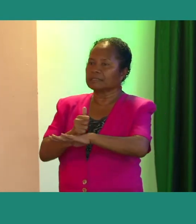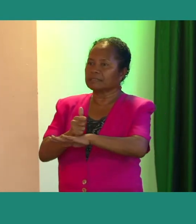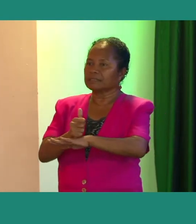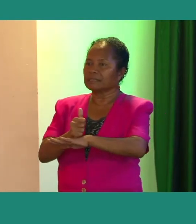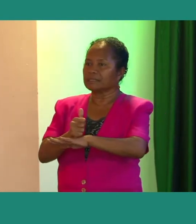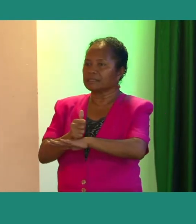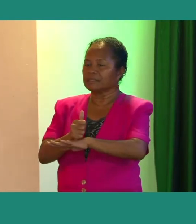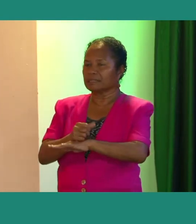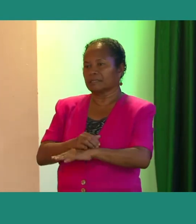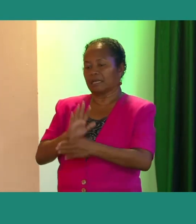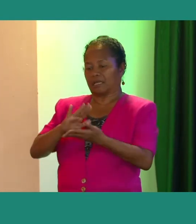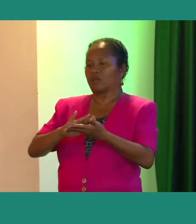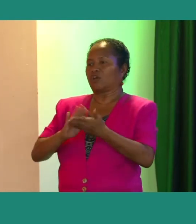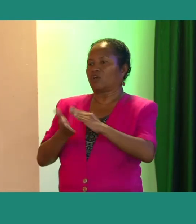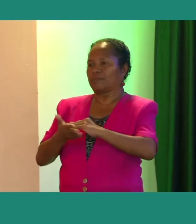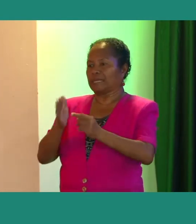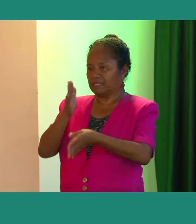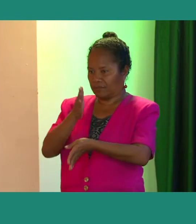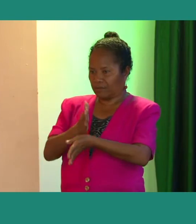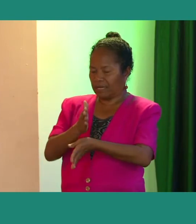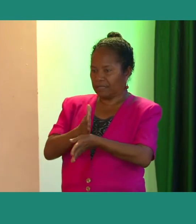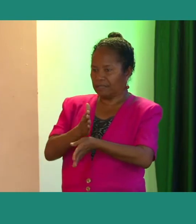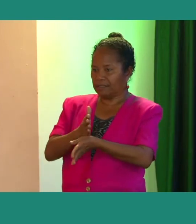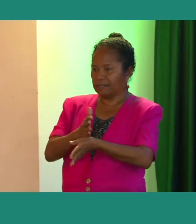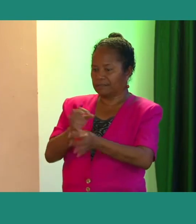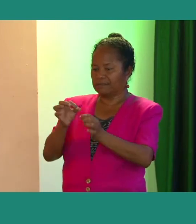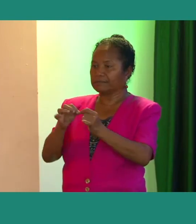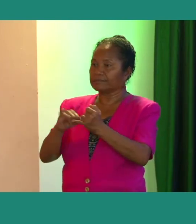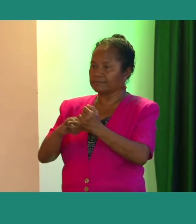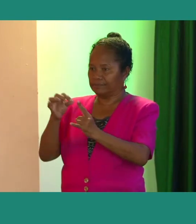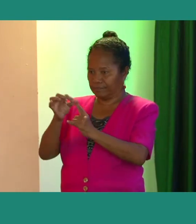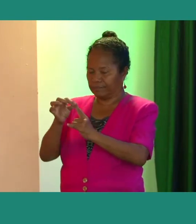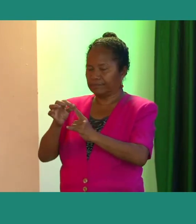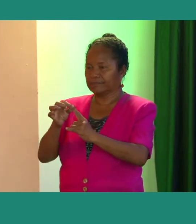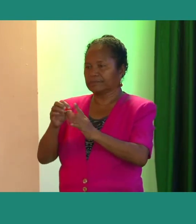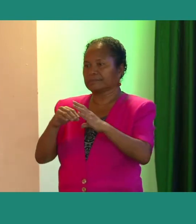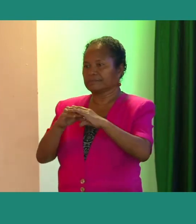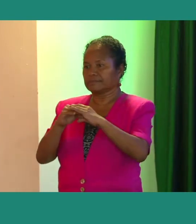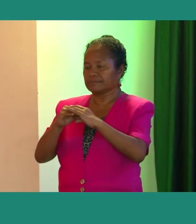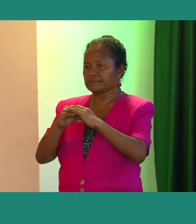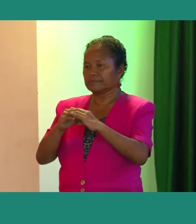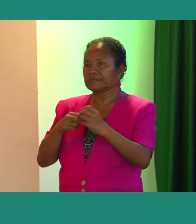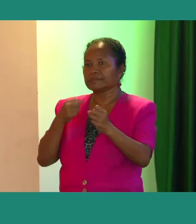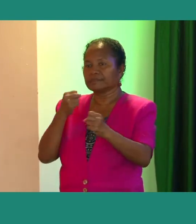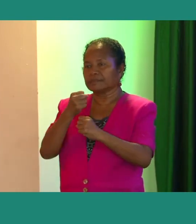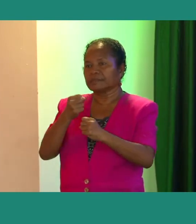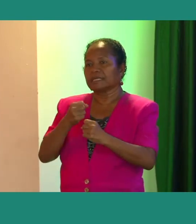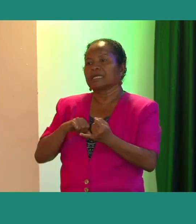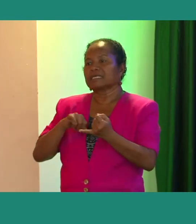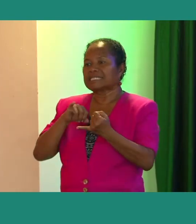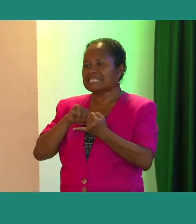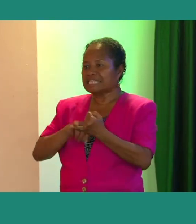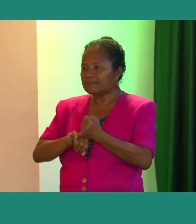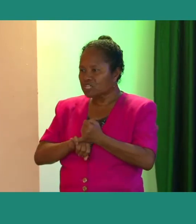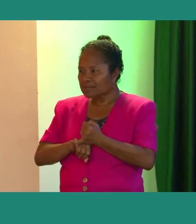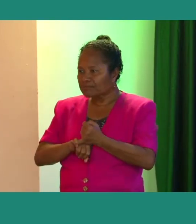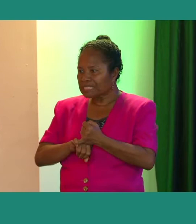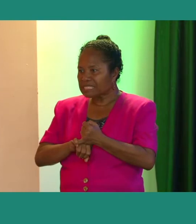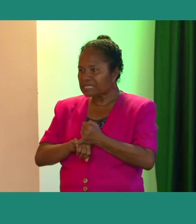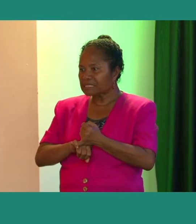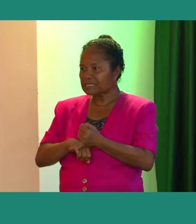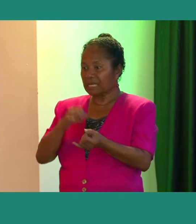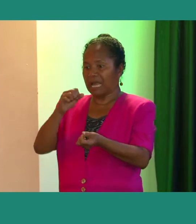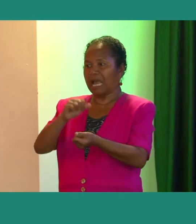do community work in those areas as well around violence and gender. Steamships, I would say, is also one of